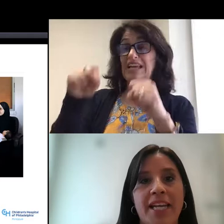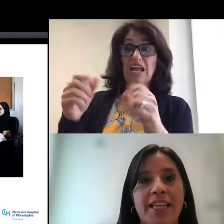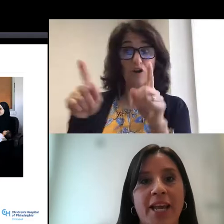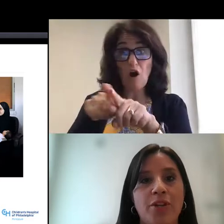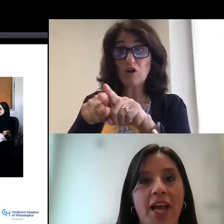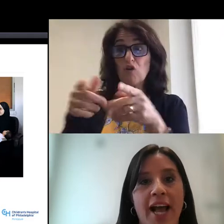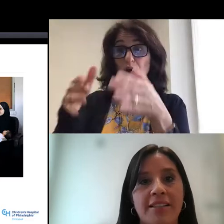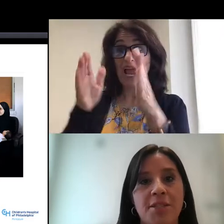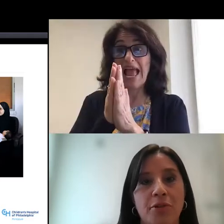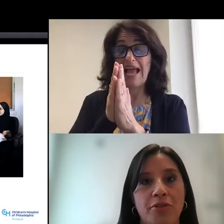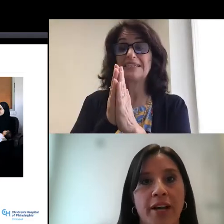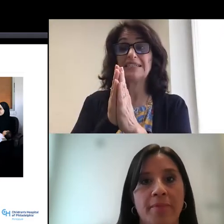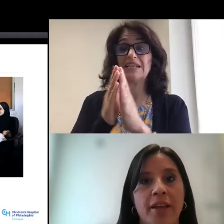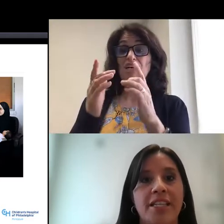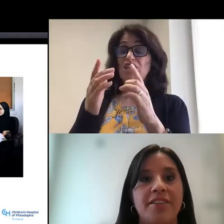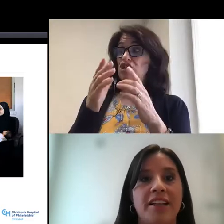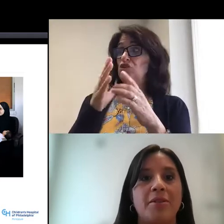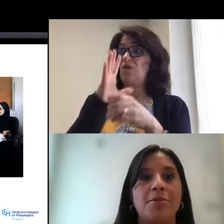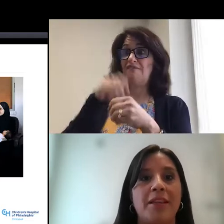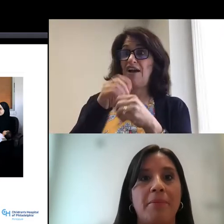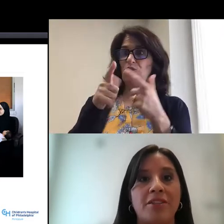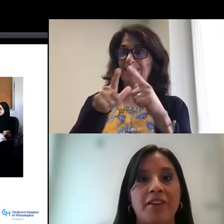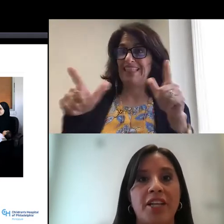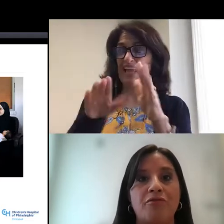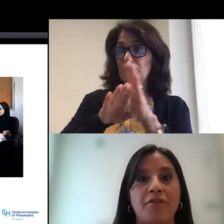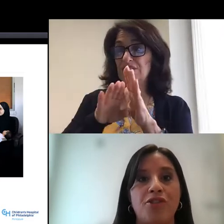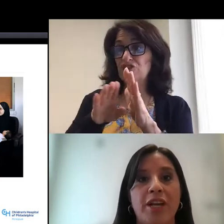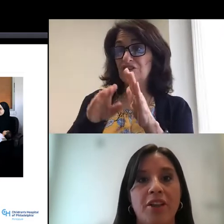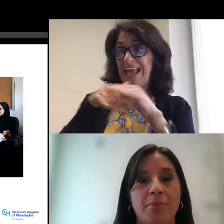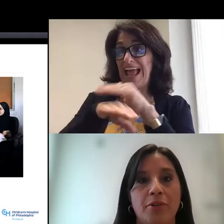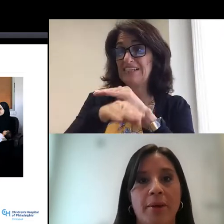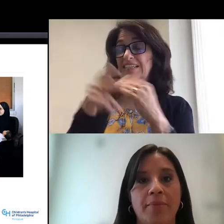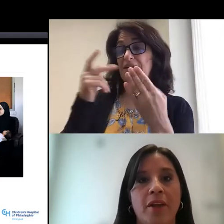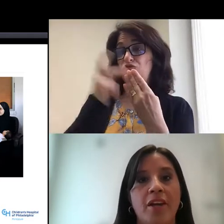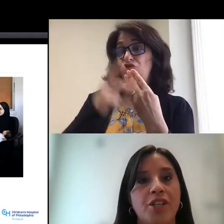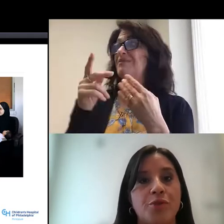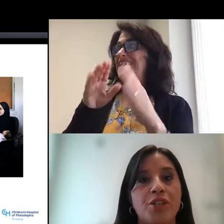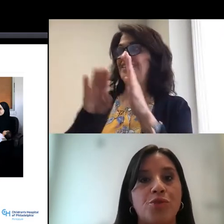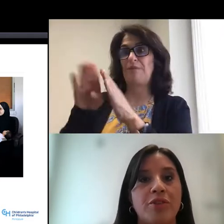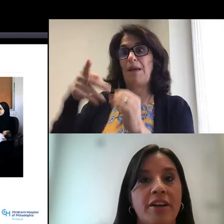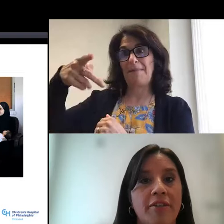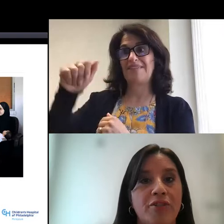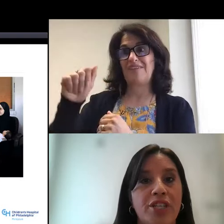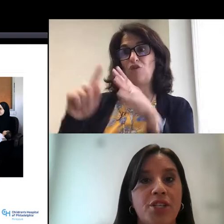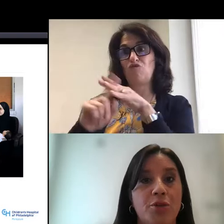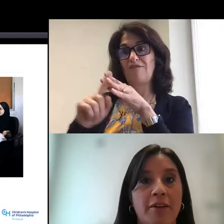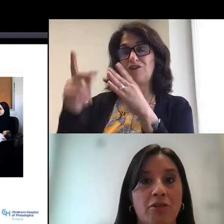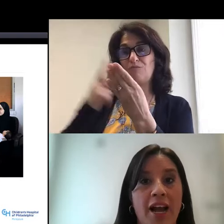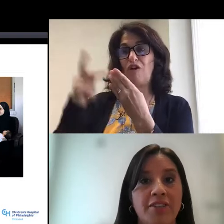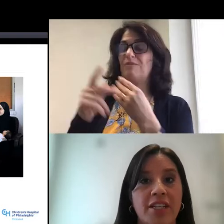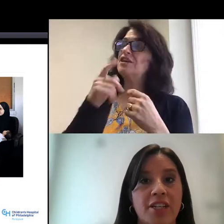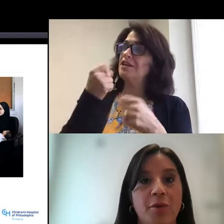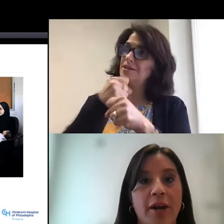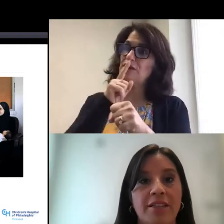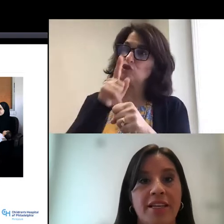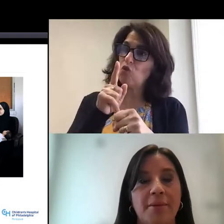participate in a language access program developed by the Pennsylvania Refugee Health Program to ensure that refugees who have arrived